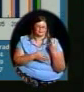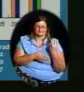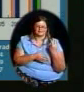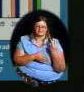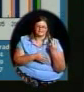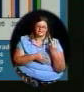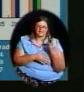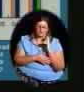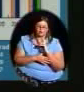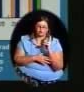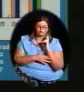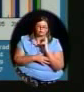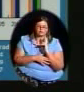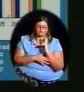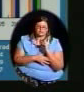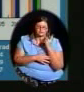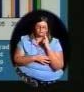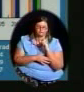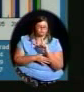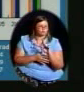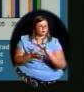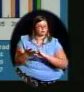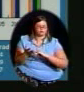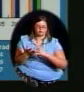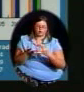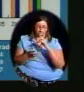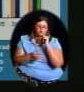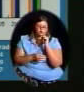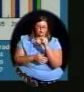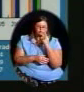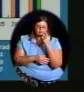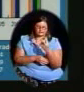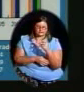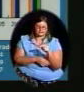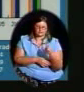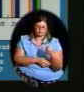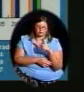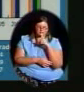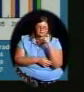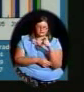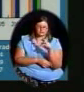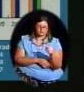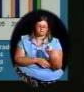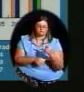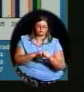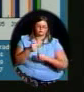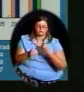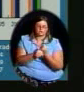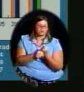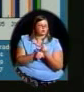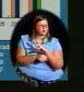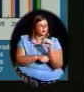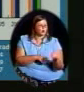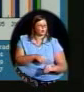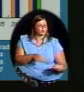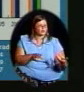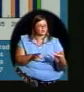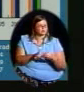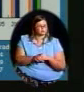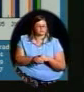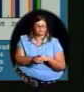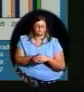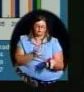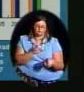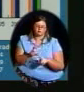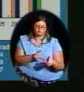reason, obviously, in the chart, you don't see the green, because last year was the first year Olathe took that. But there we've highlighted